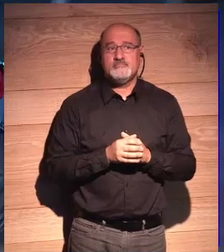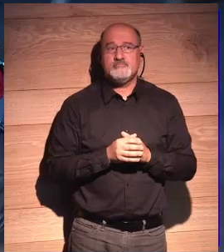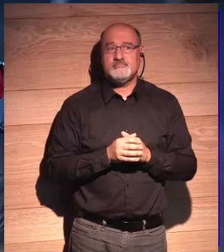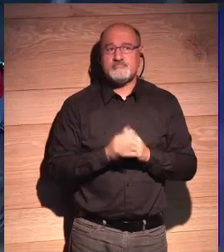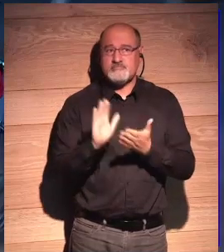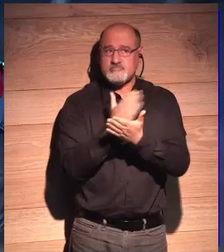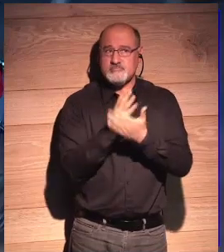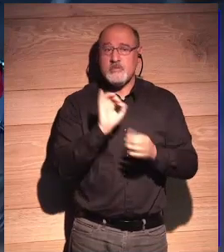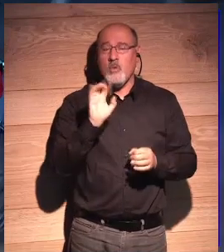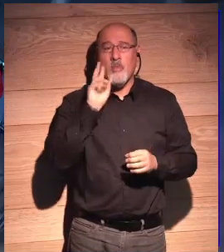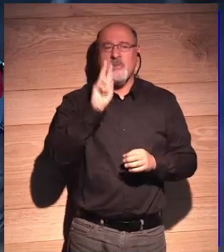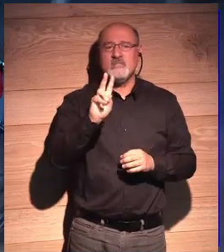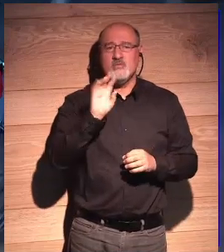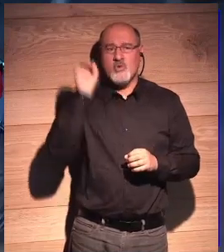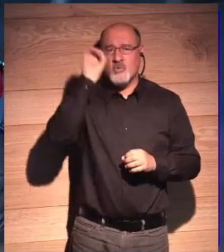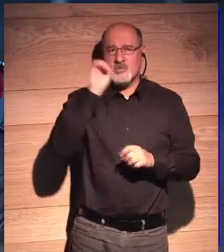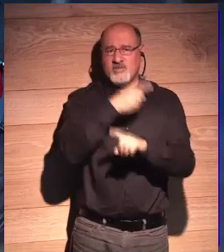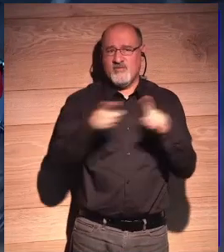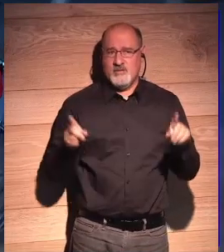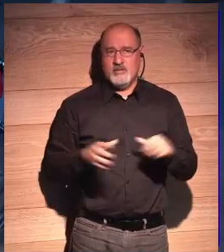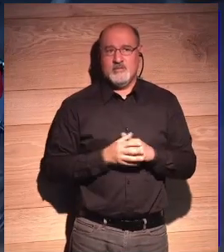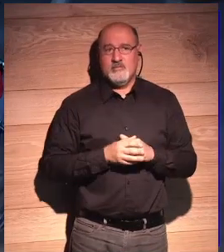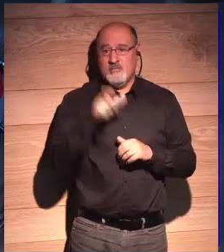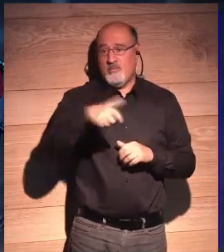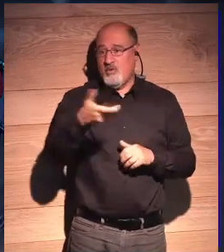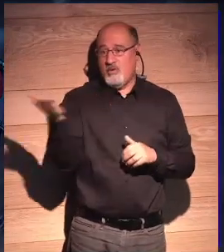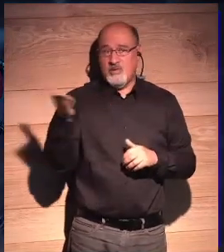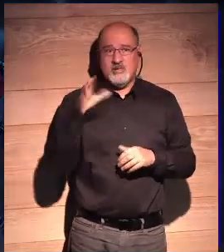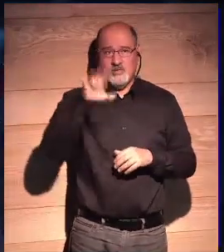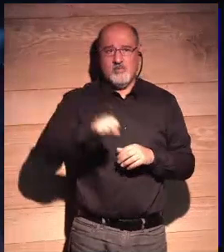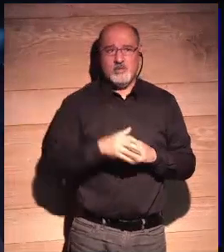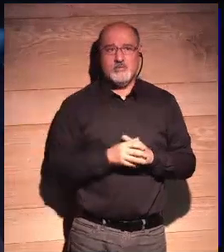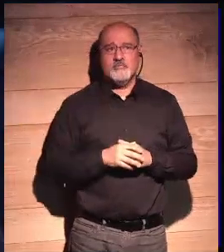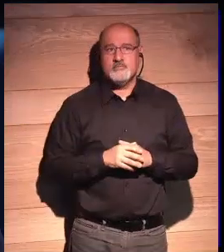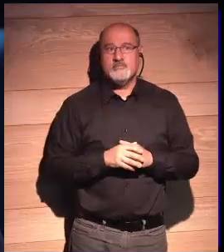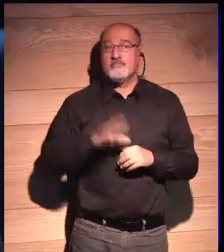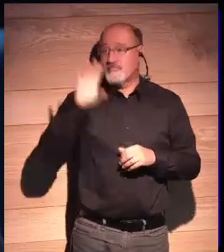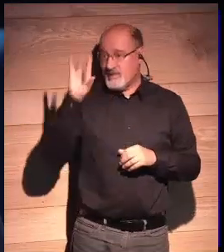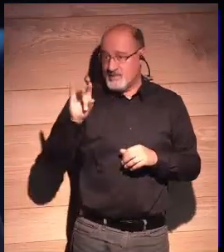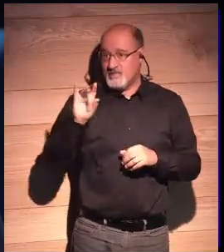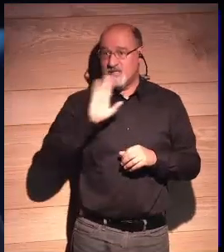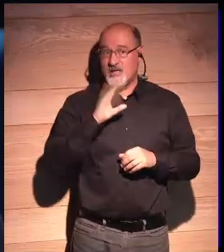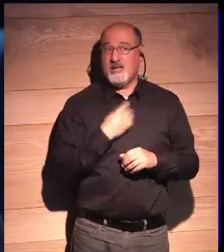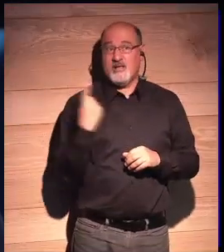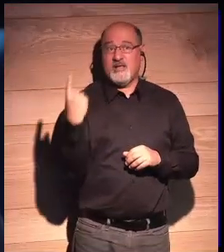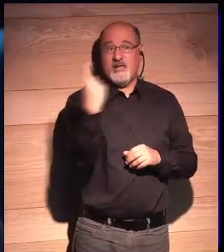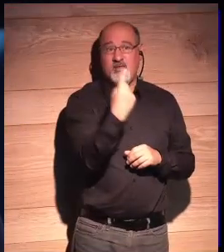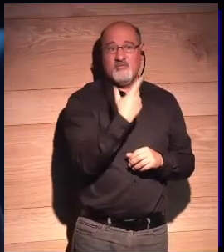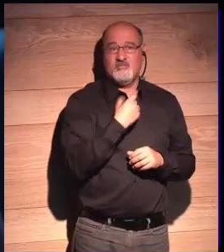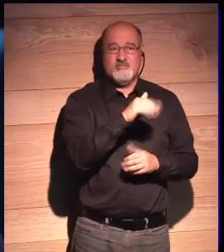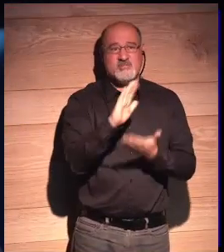fantasy just by the reader or not. we were all on our separate islands at all times. Yeah, we were